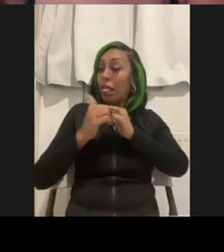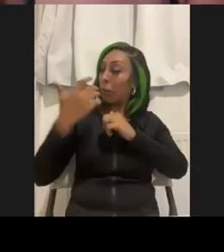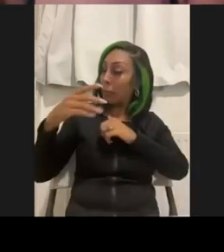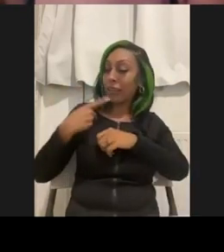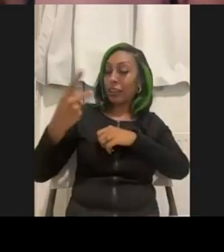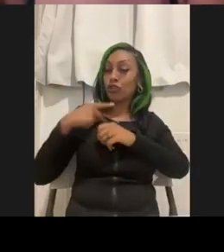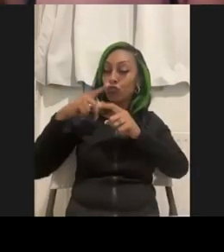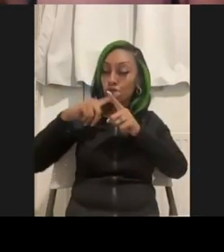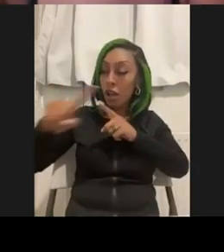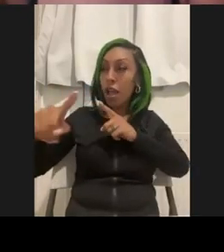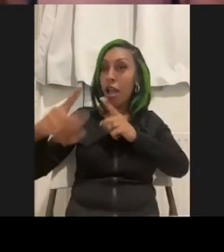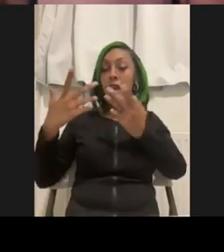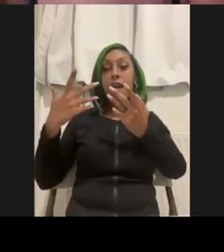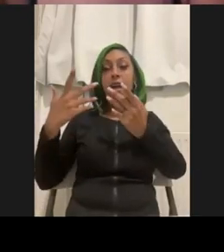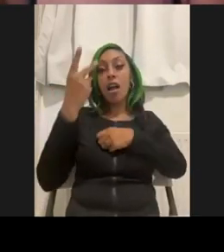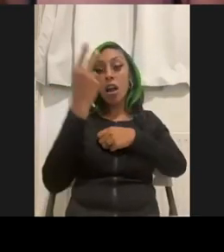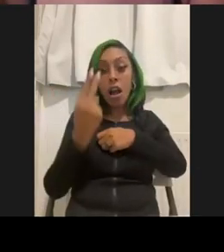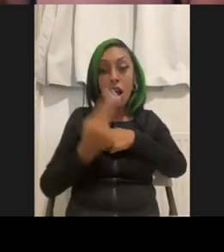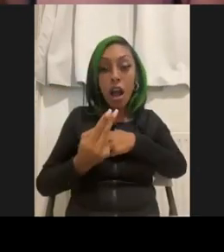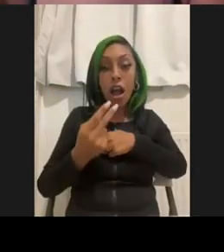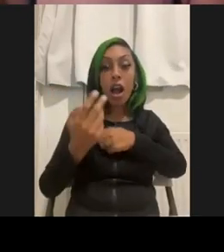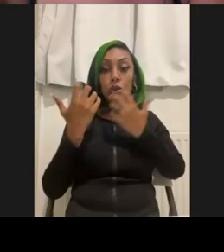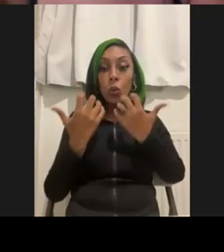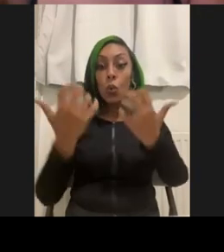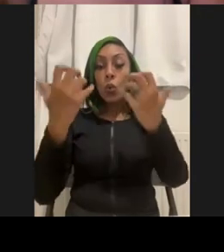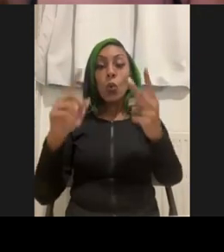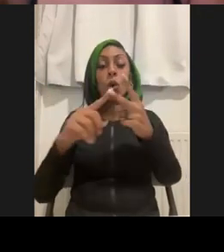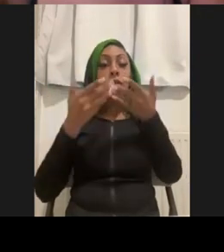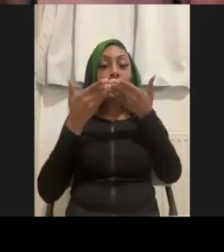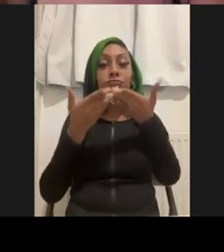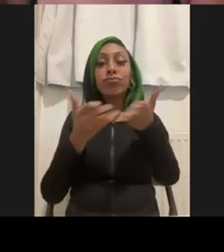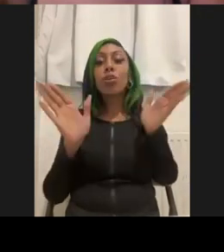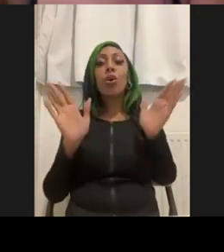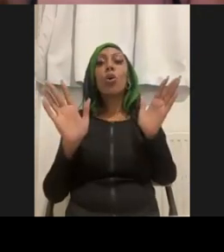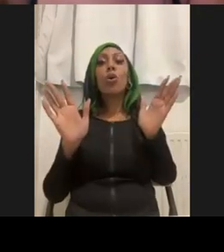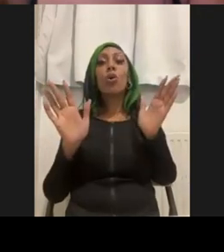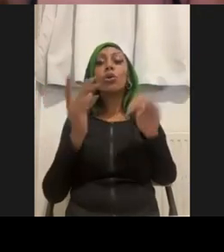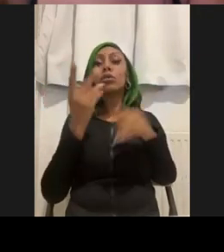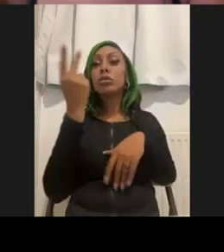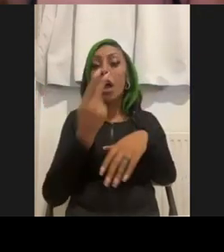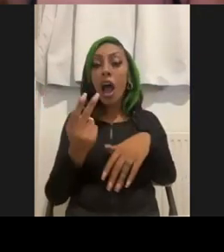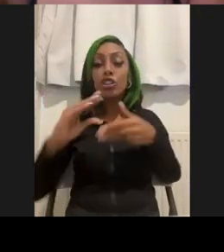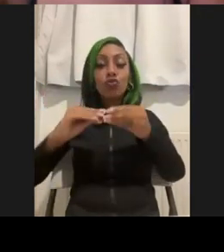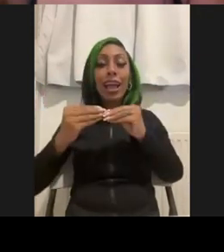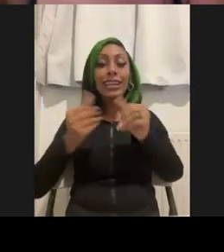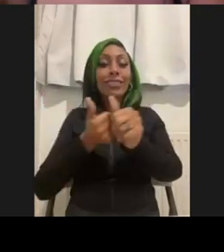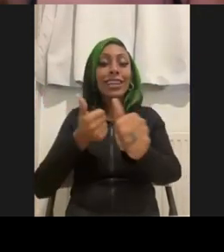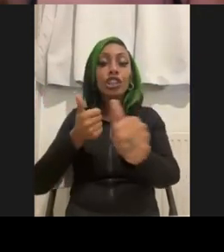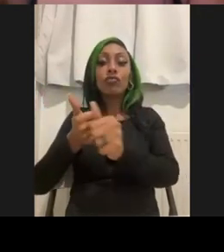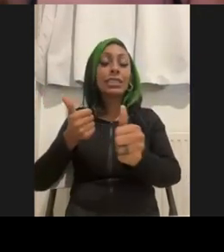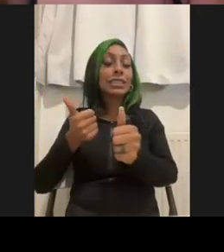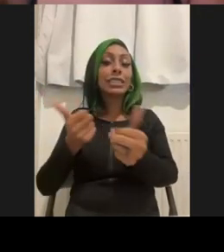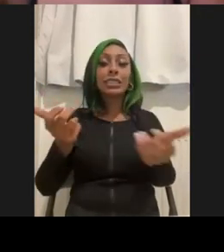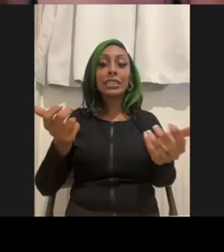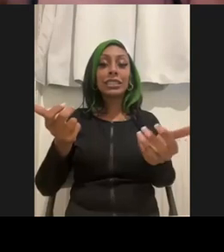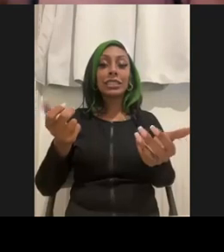with regard to things like arts audiences, and broadly speaking, arts and creative industries workforces, is with a